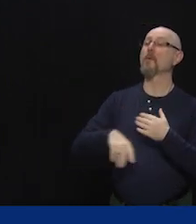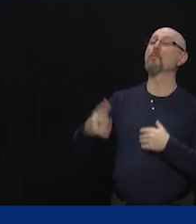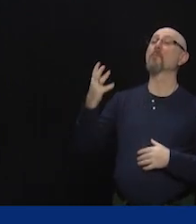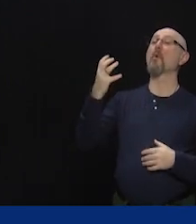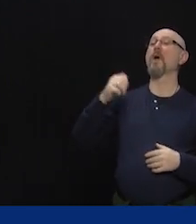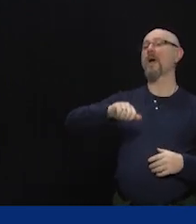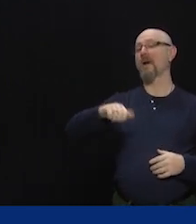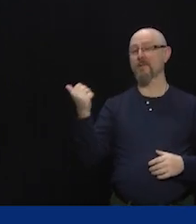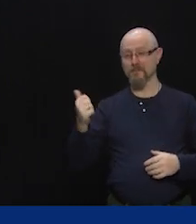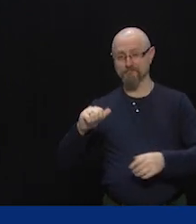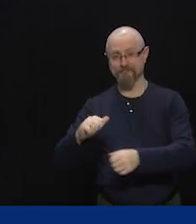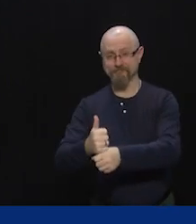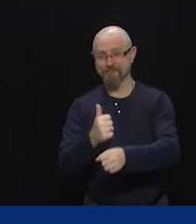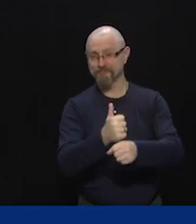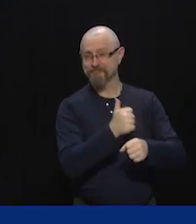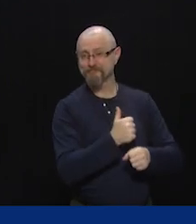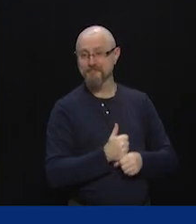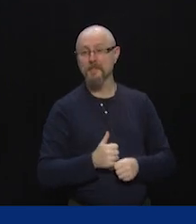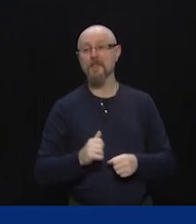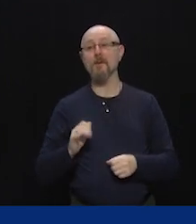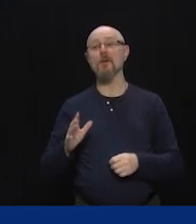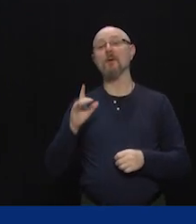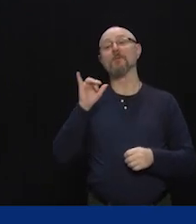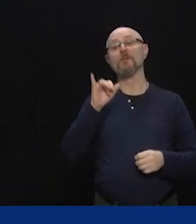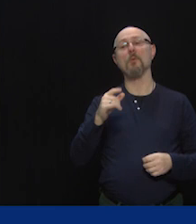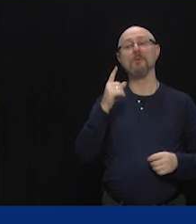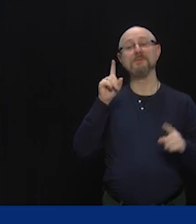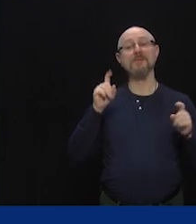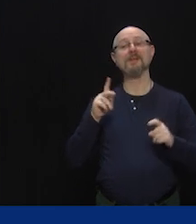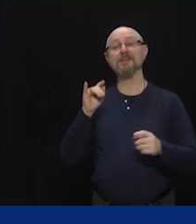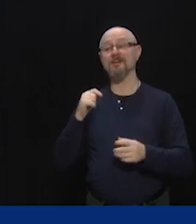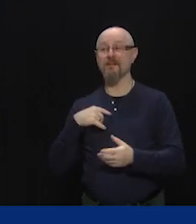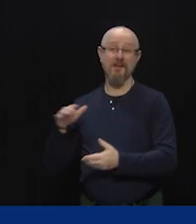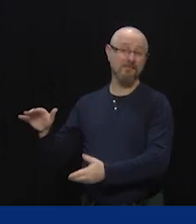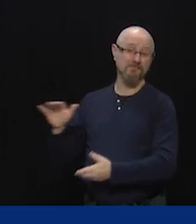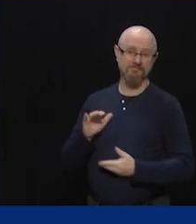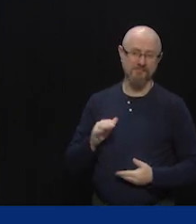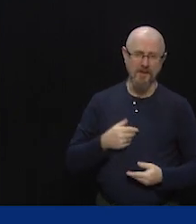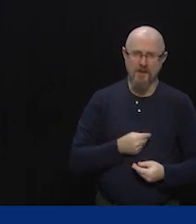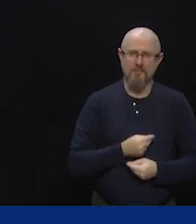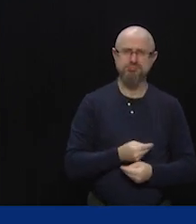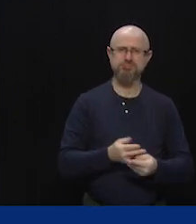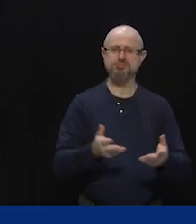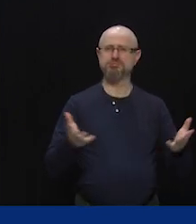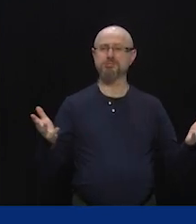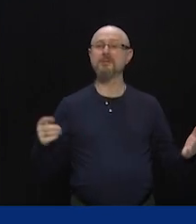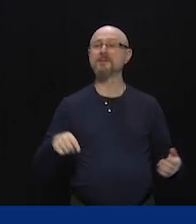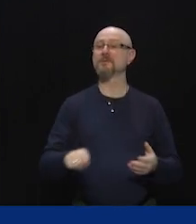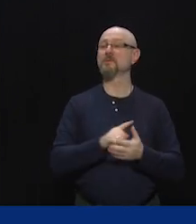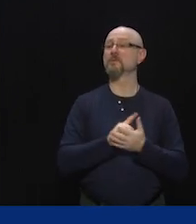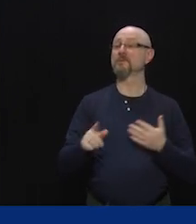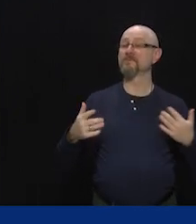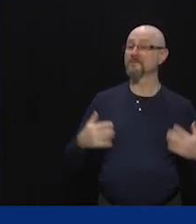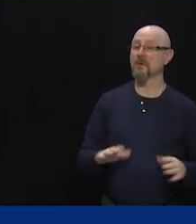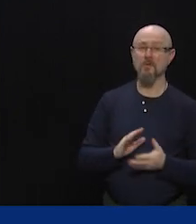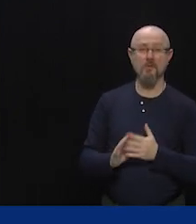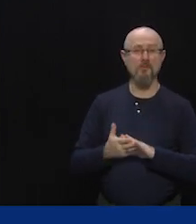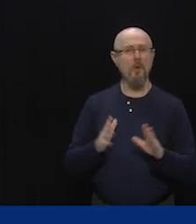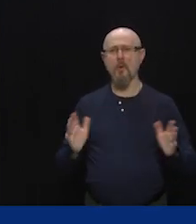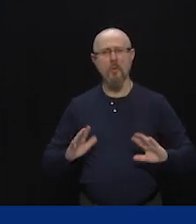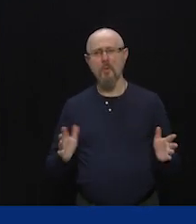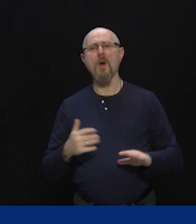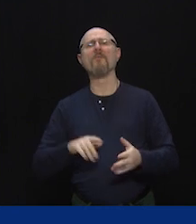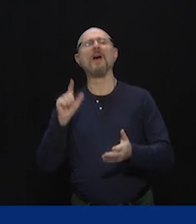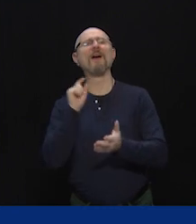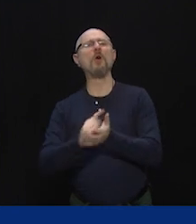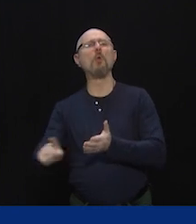And our over-the-counter orders, our over-the-counter deliveries this week will not be our last. We're going to be doing rolling deliveries every week,